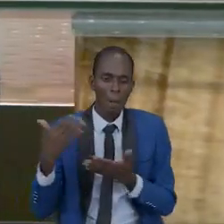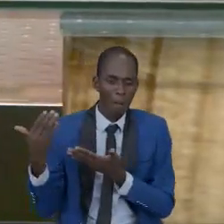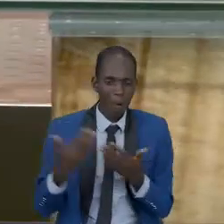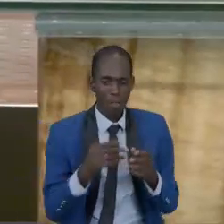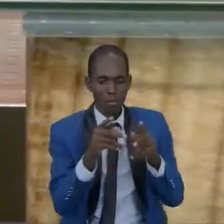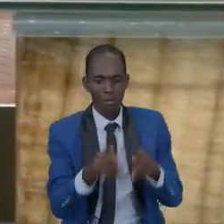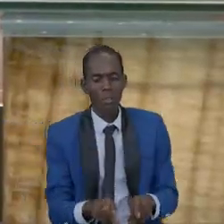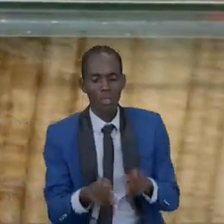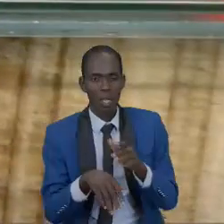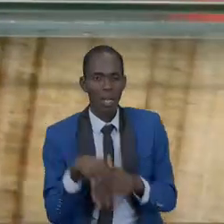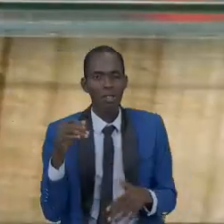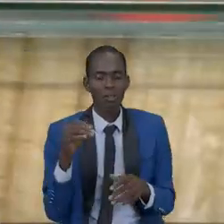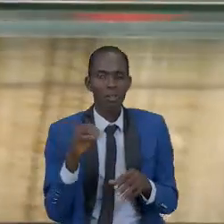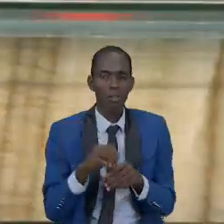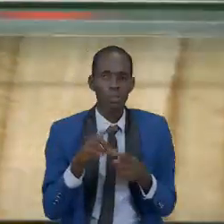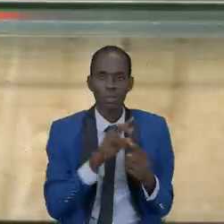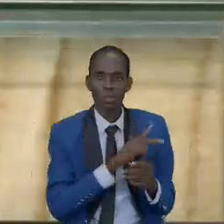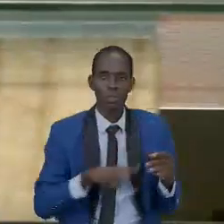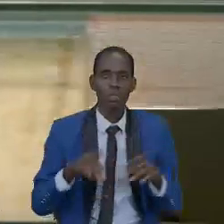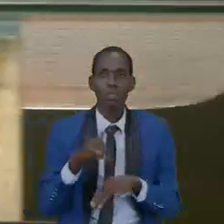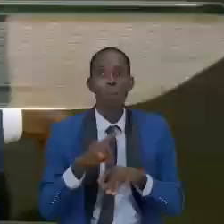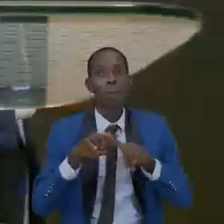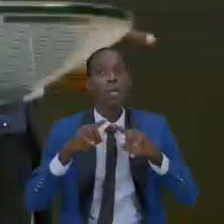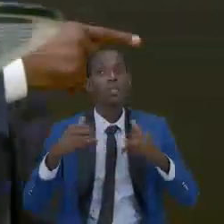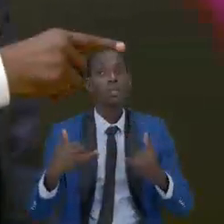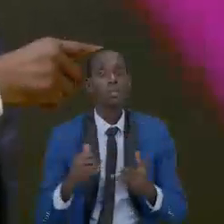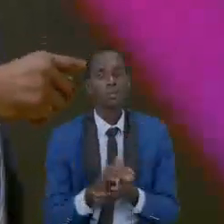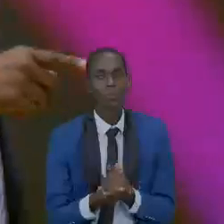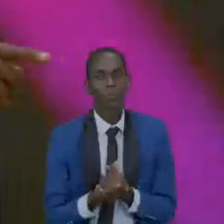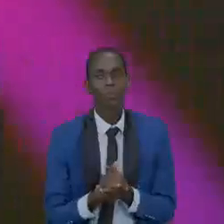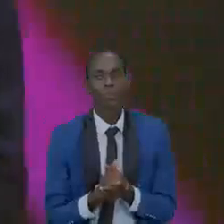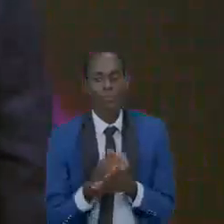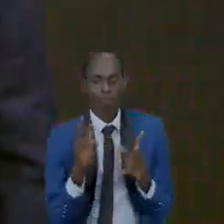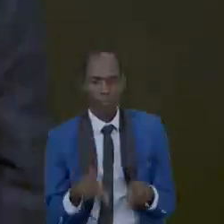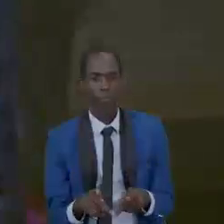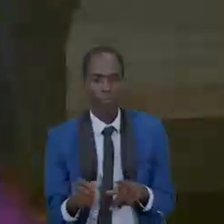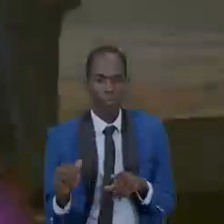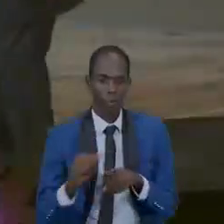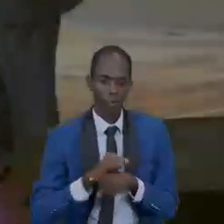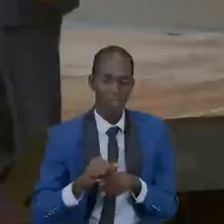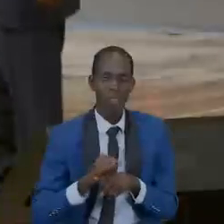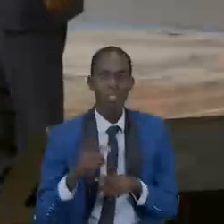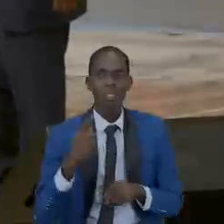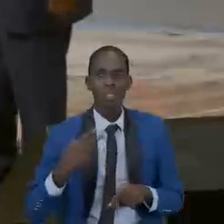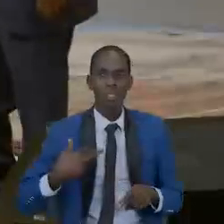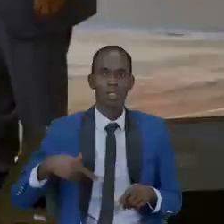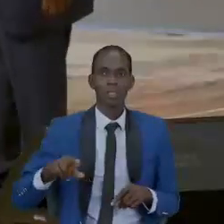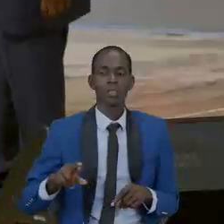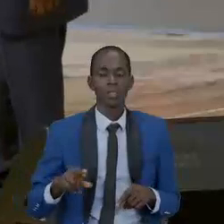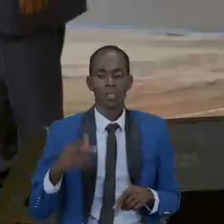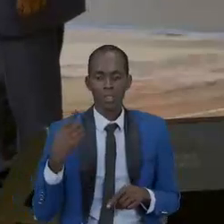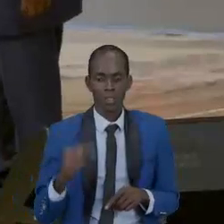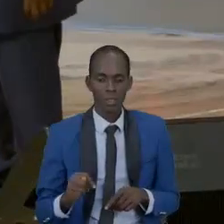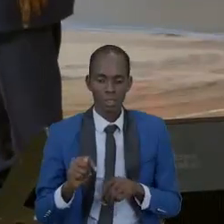the kingdom. But now he practices the religion, the